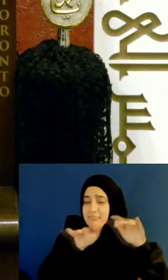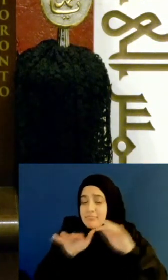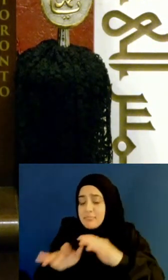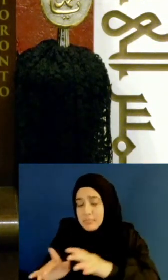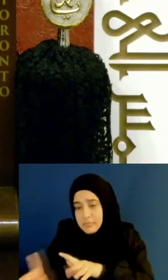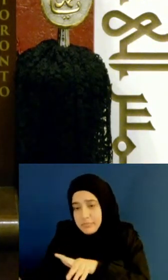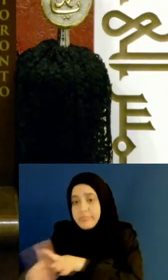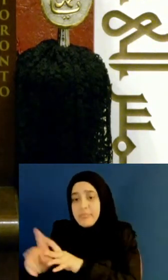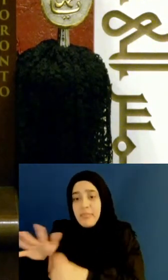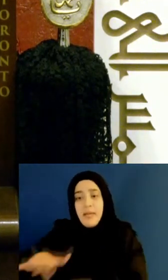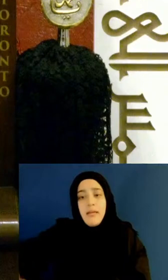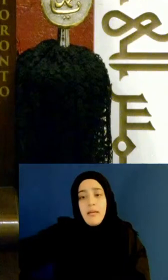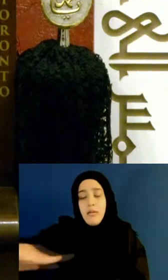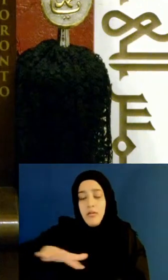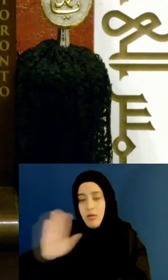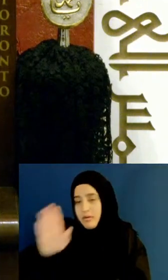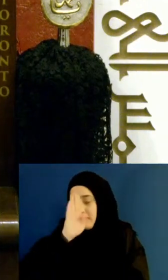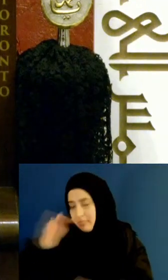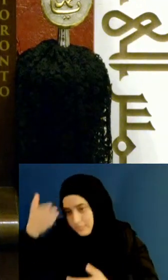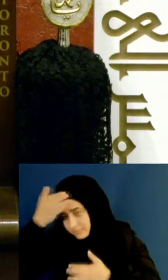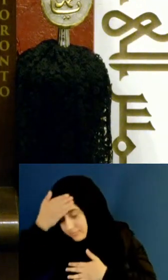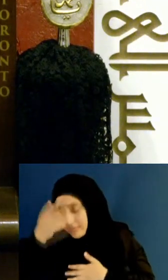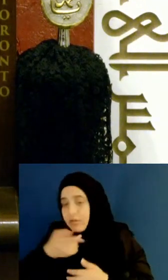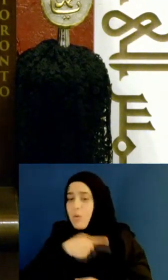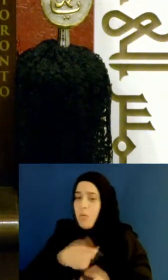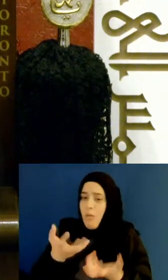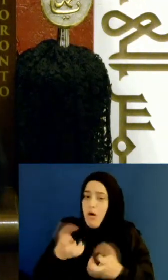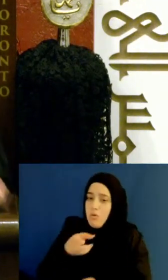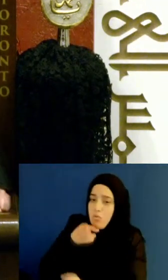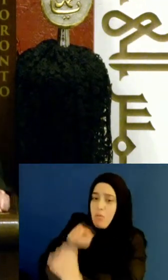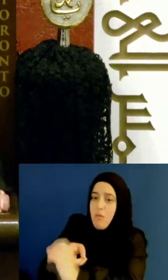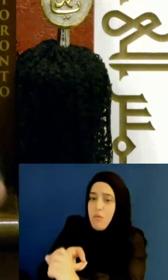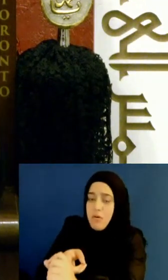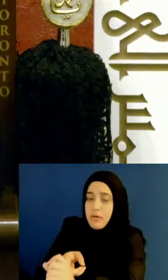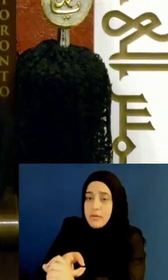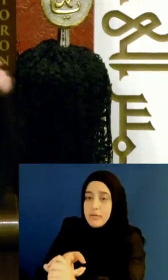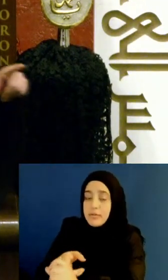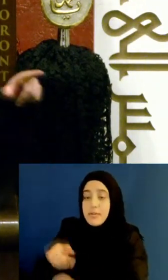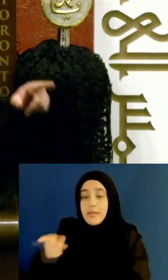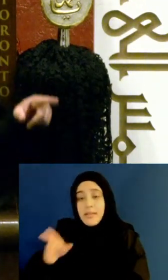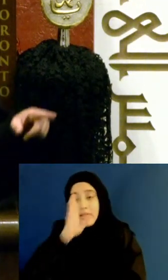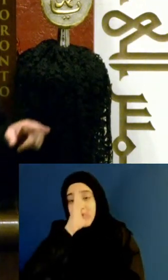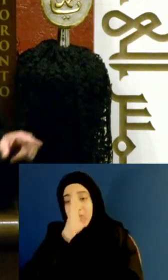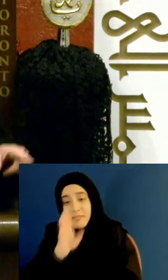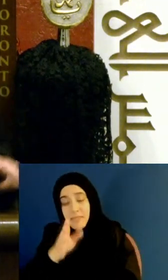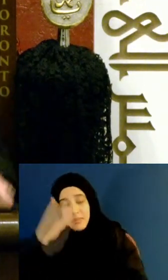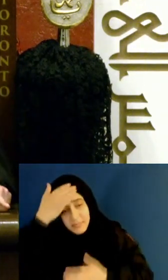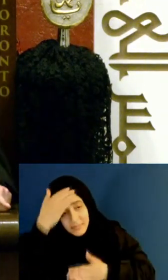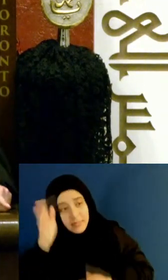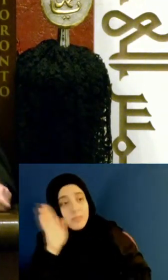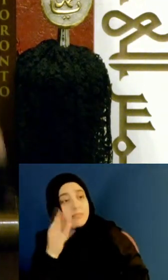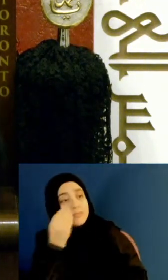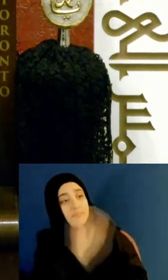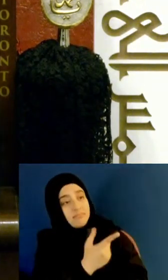the flag of Tawheed. He says, enter, are you ready? Look at the world around you today. Think about